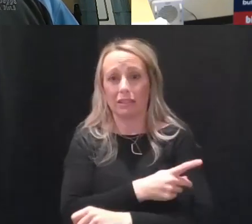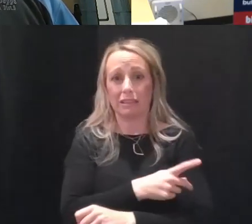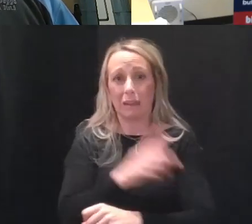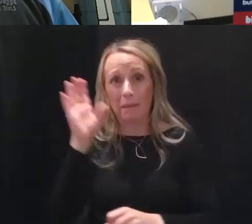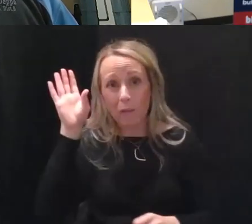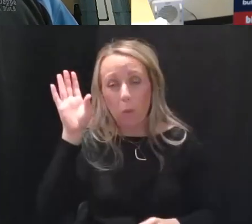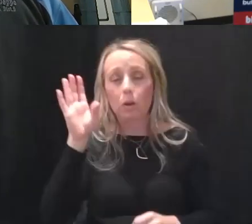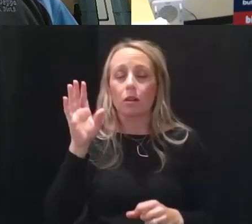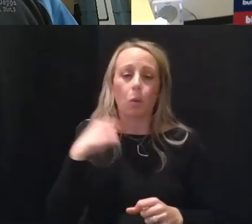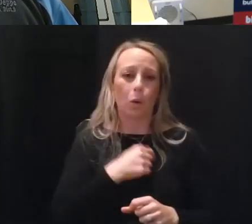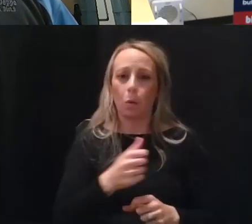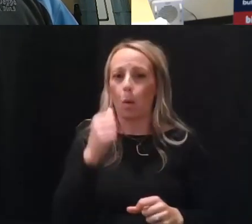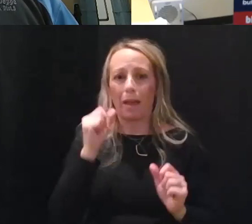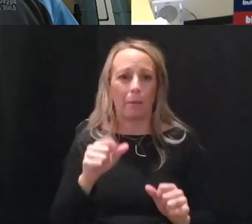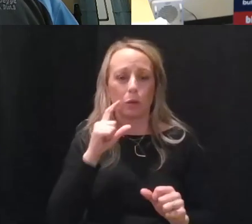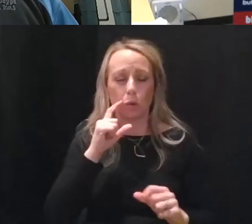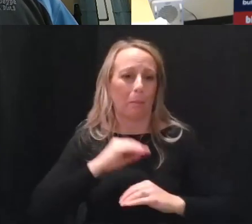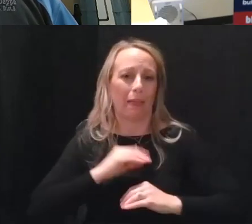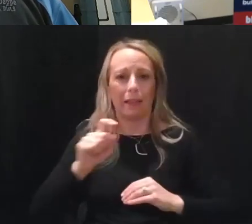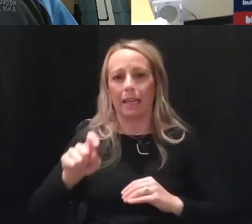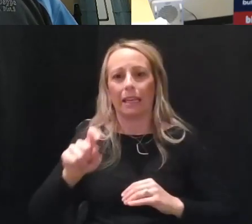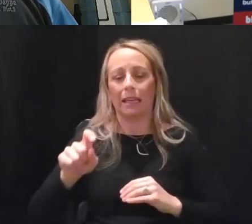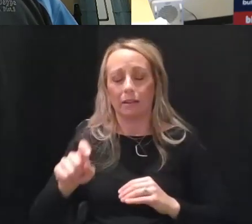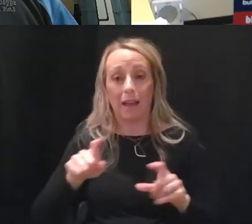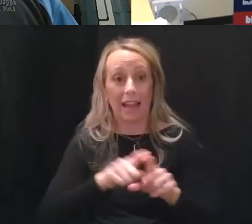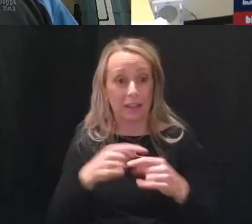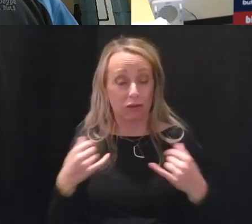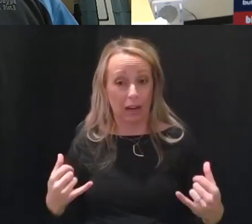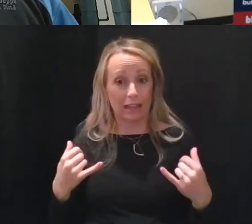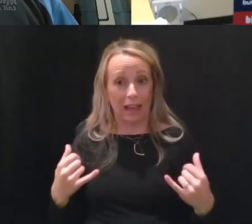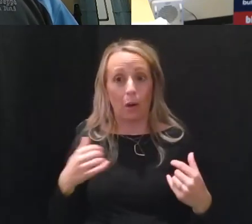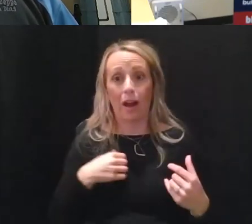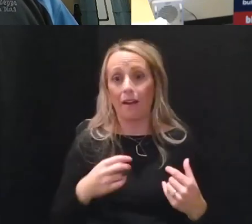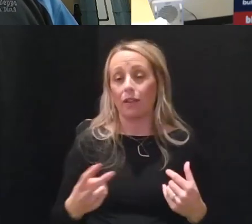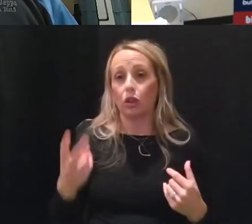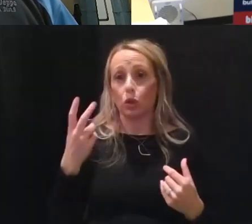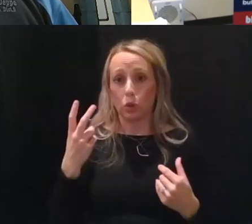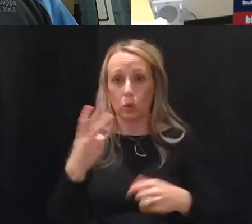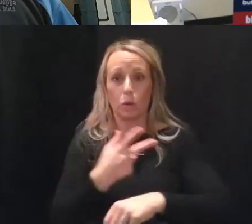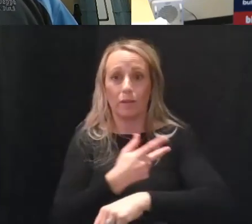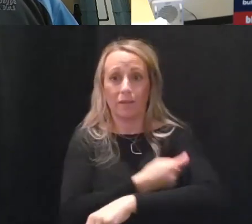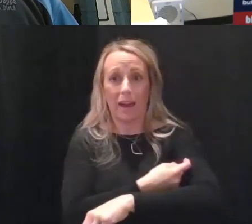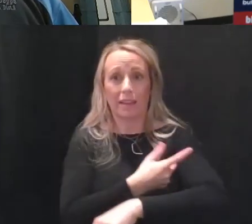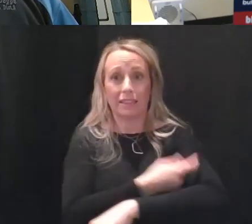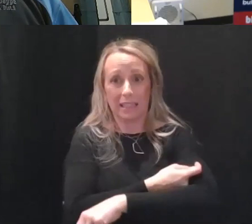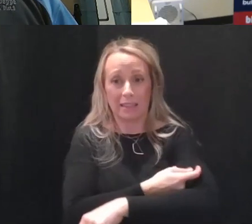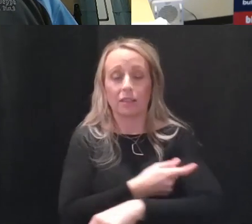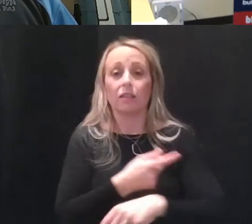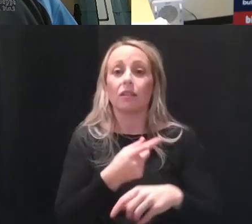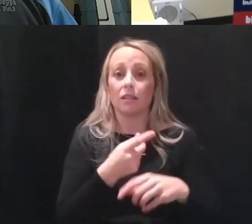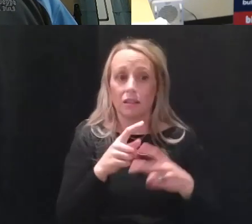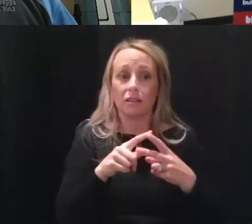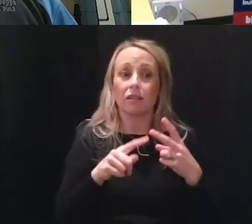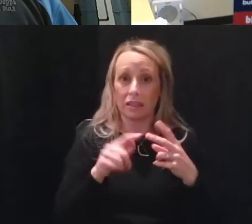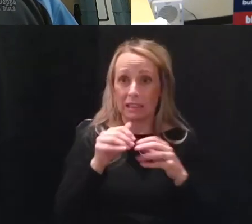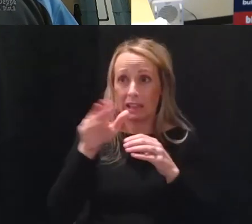be able to do that. And as of right now, there are 2 vaccines that are headed down for FDA